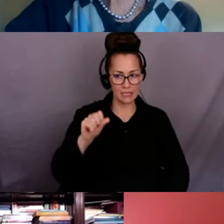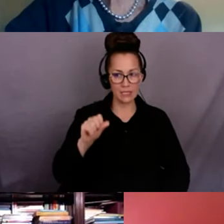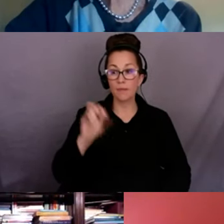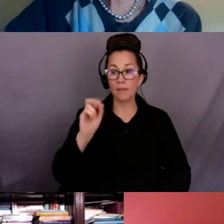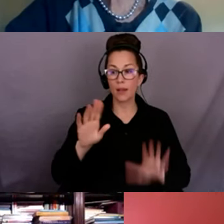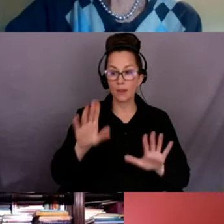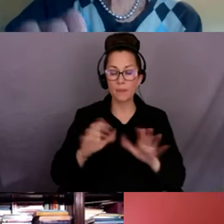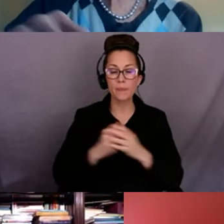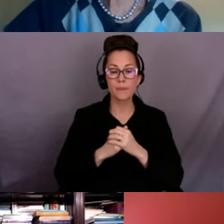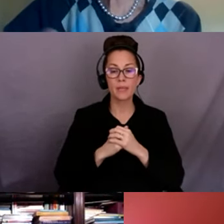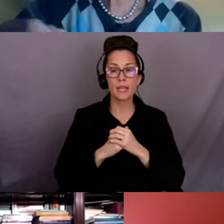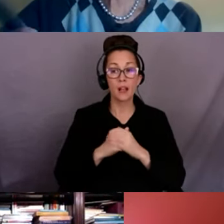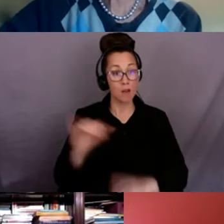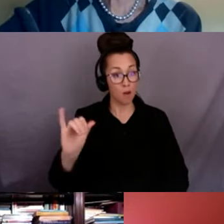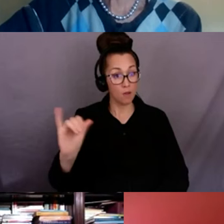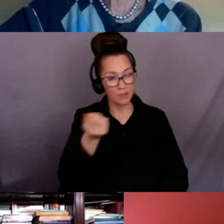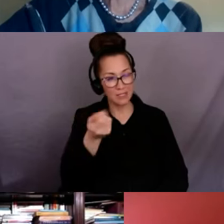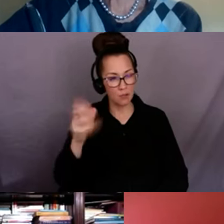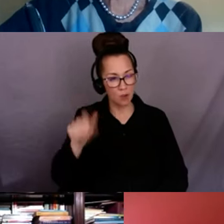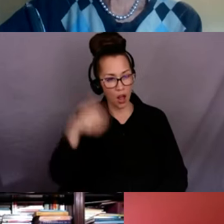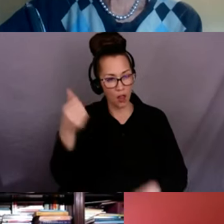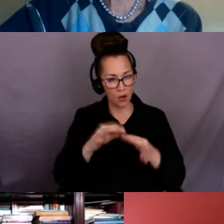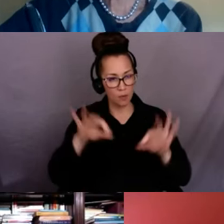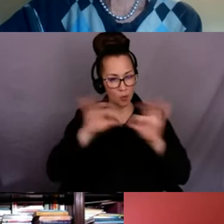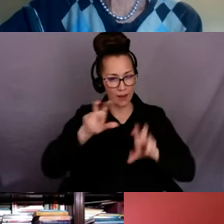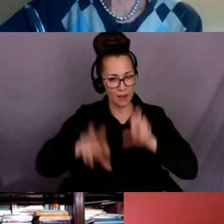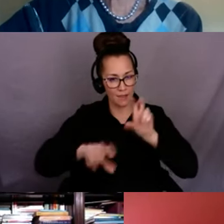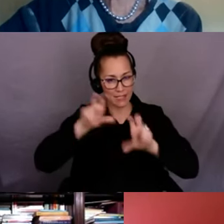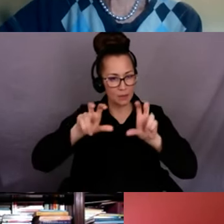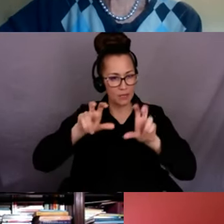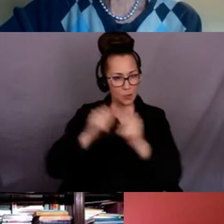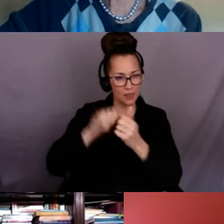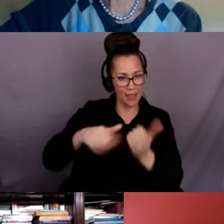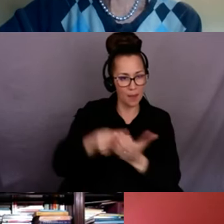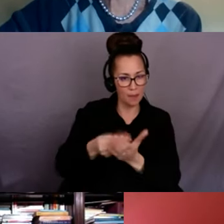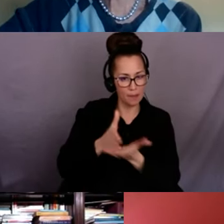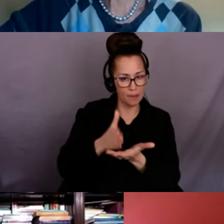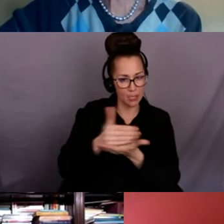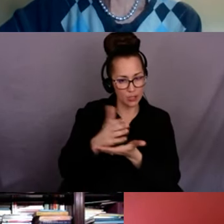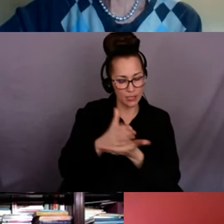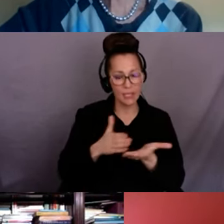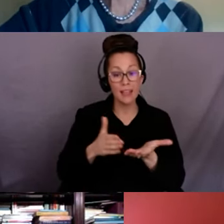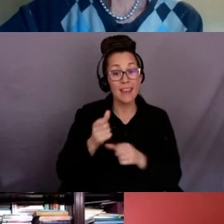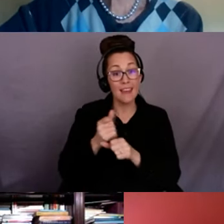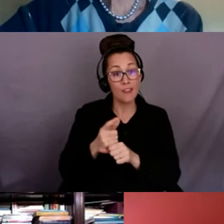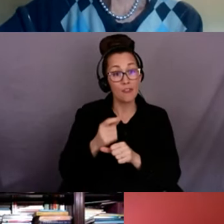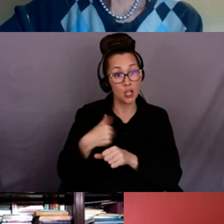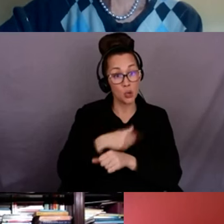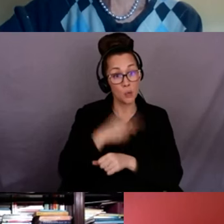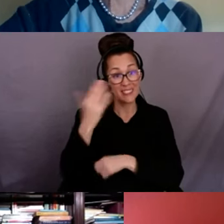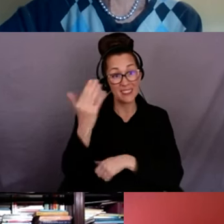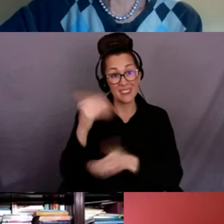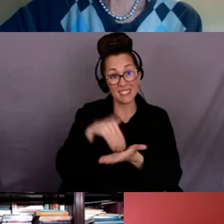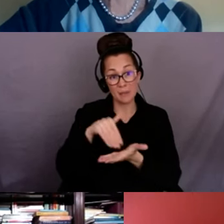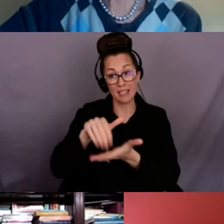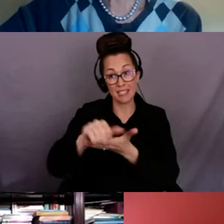There are also, several other important investments in the budget. Every year we see $15 million